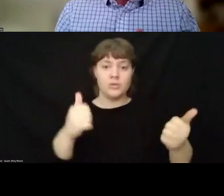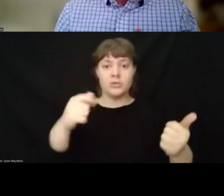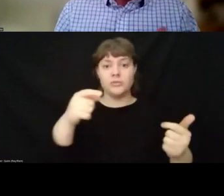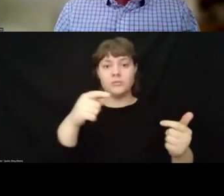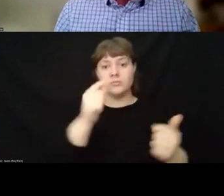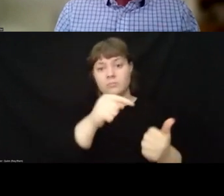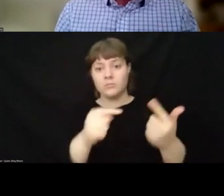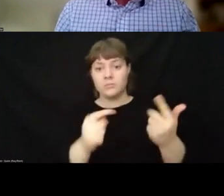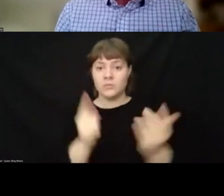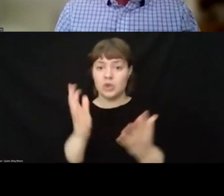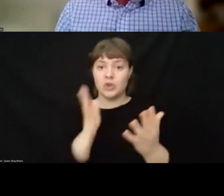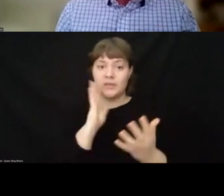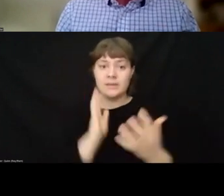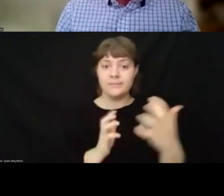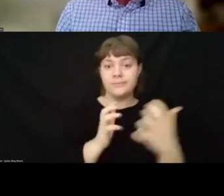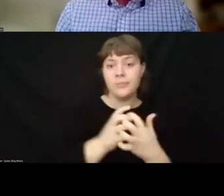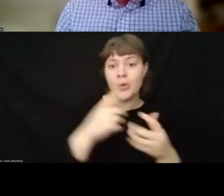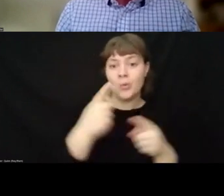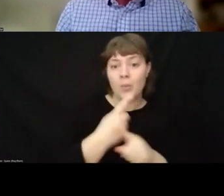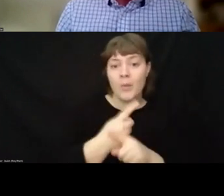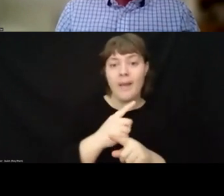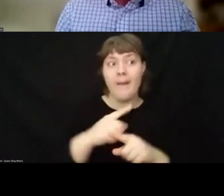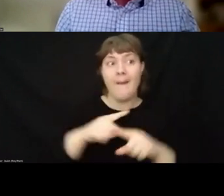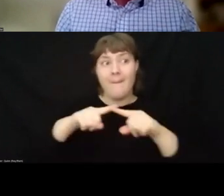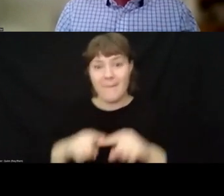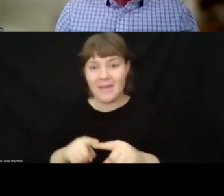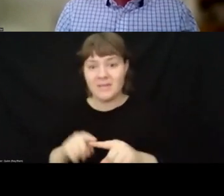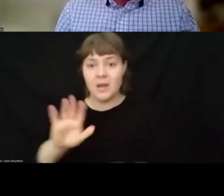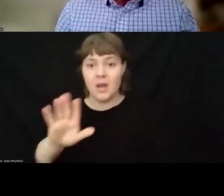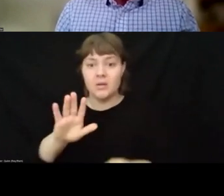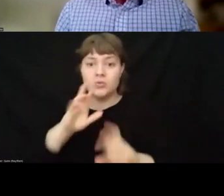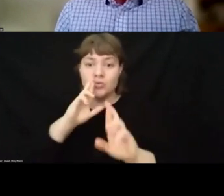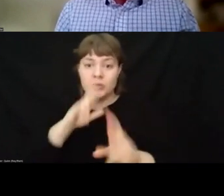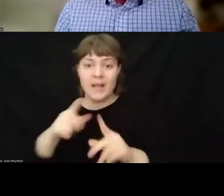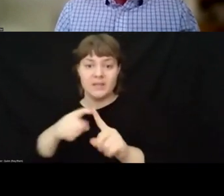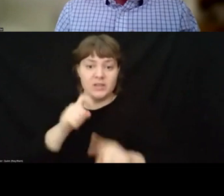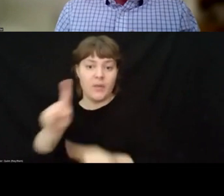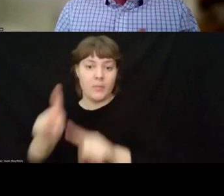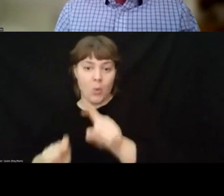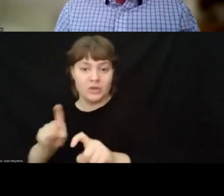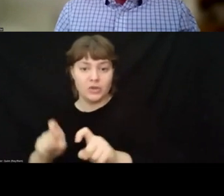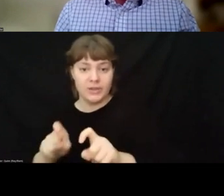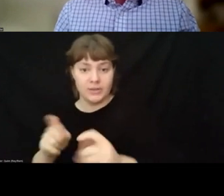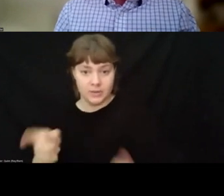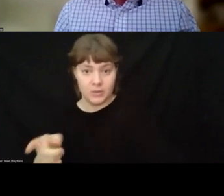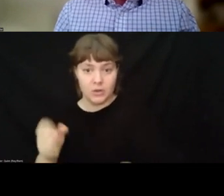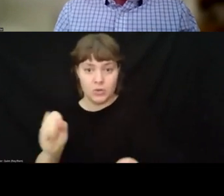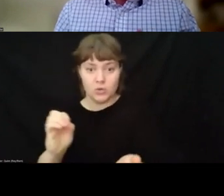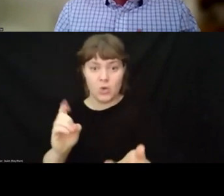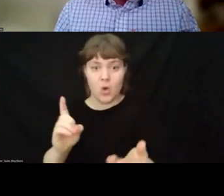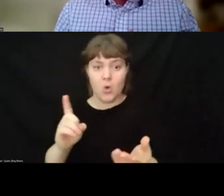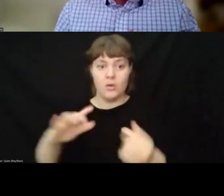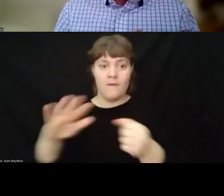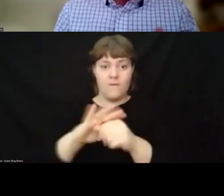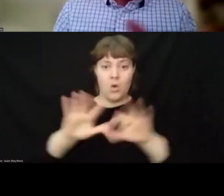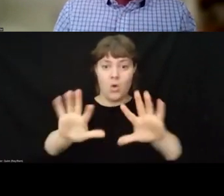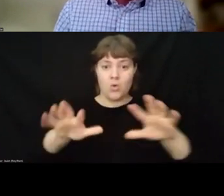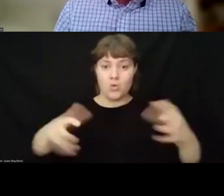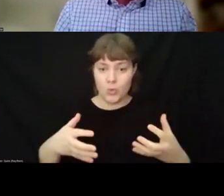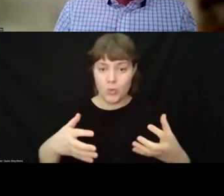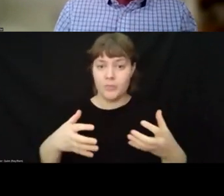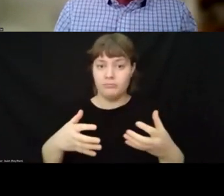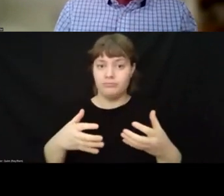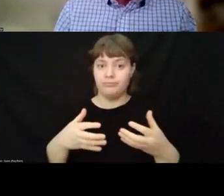be appropriate based on the responses you provided from these questions. So it really is a group effort to be able